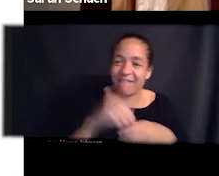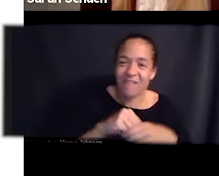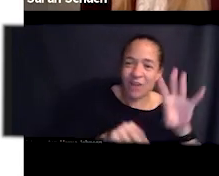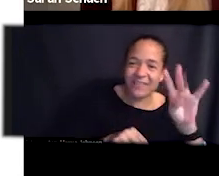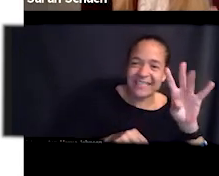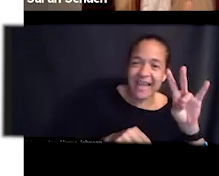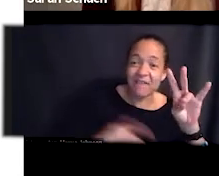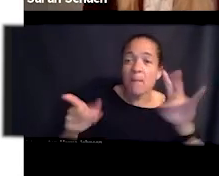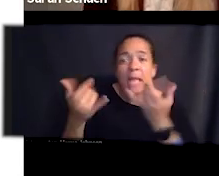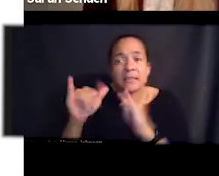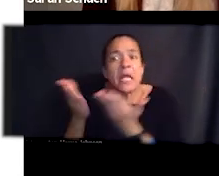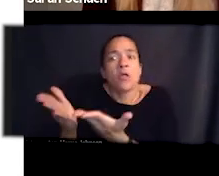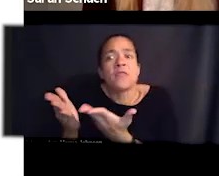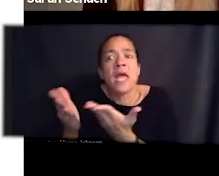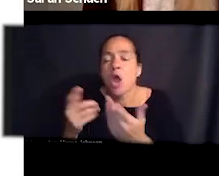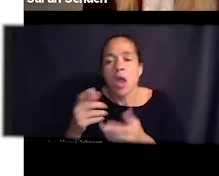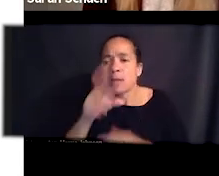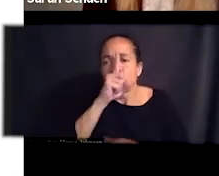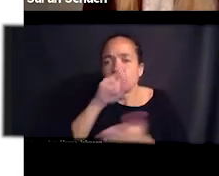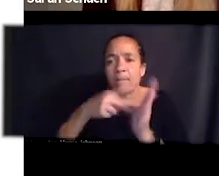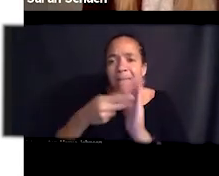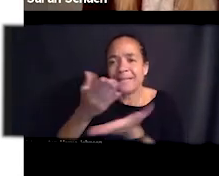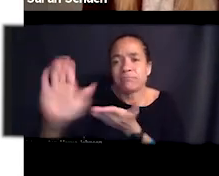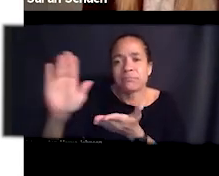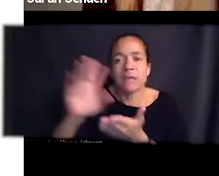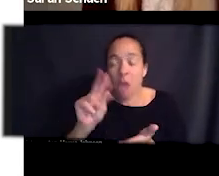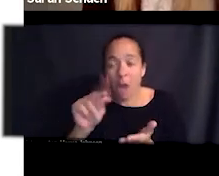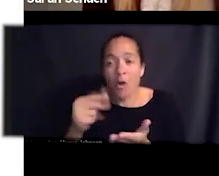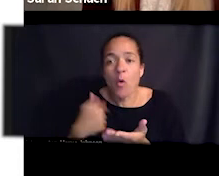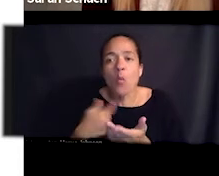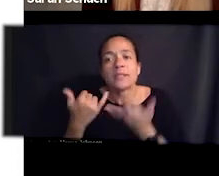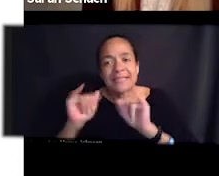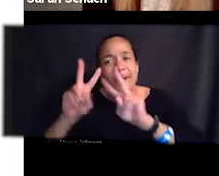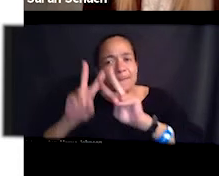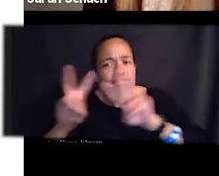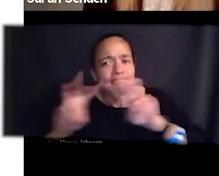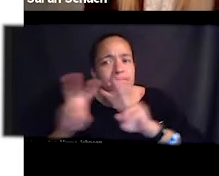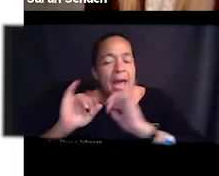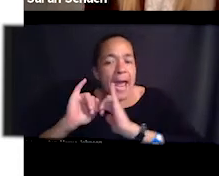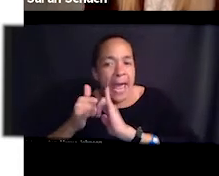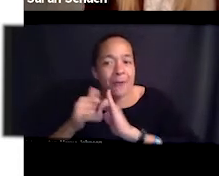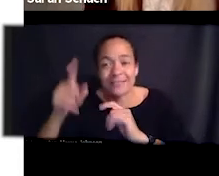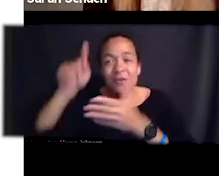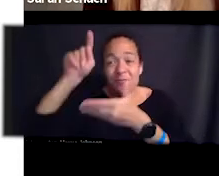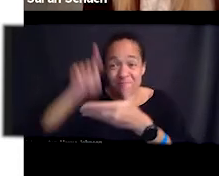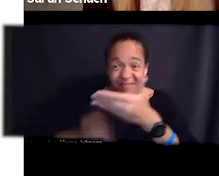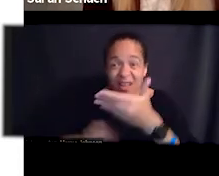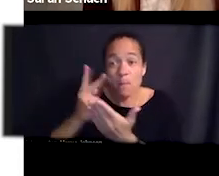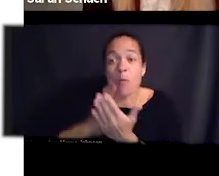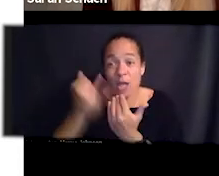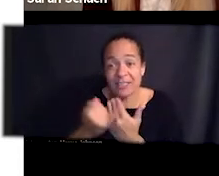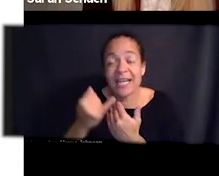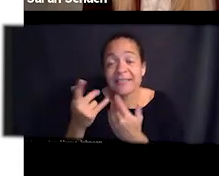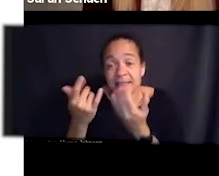disregarded some of those because they didn't make the cut. So there are still a lot of projects that residents said they were important to that we're looking into.